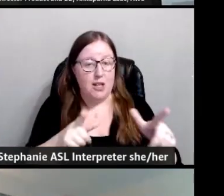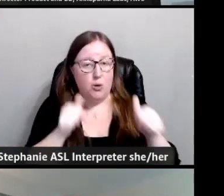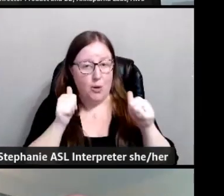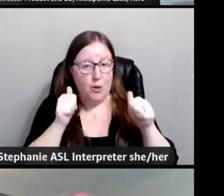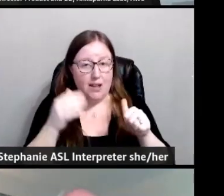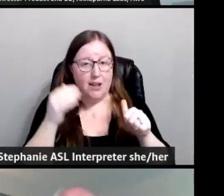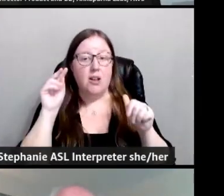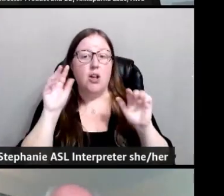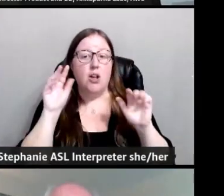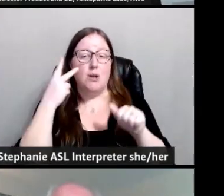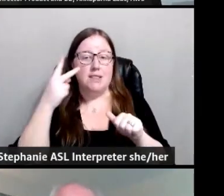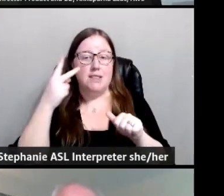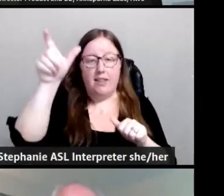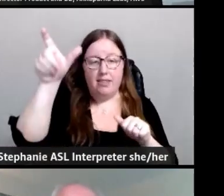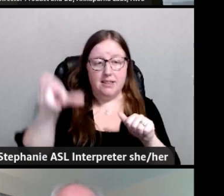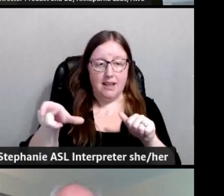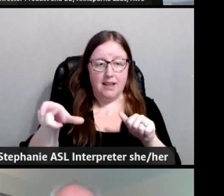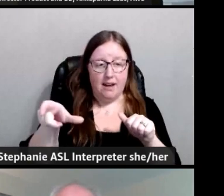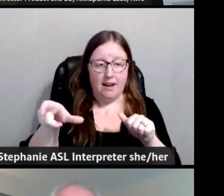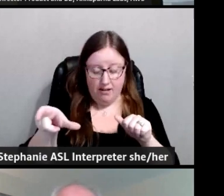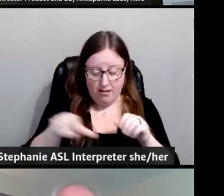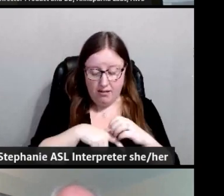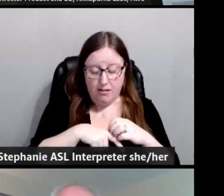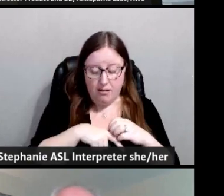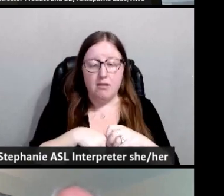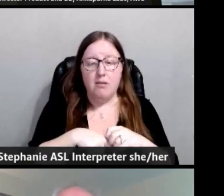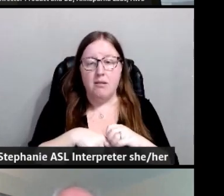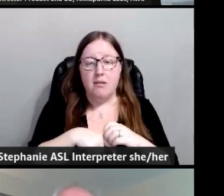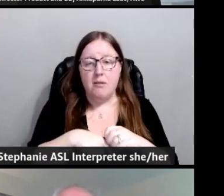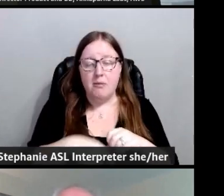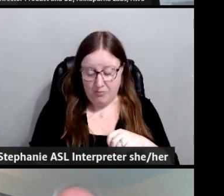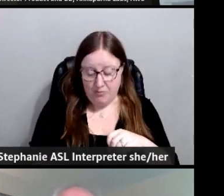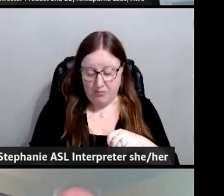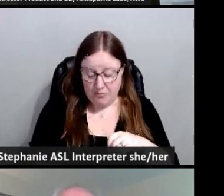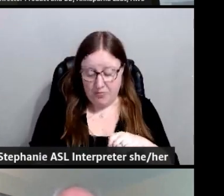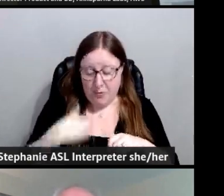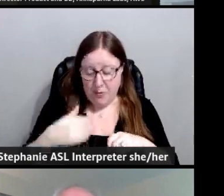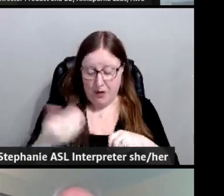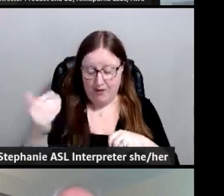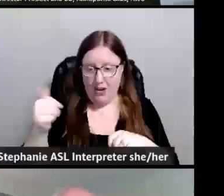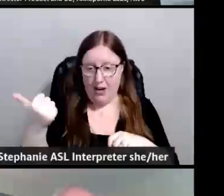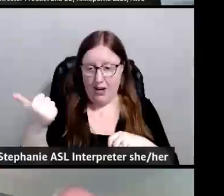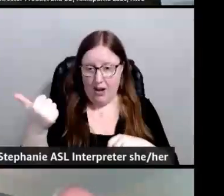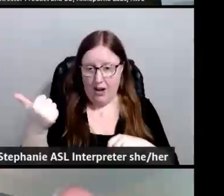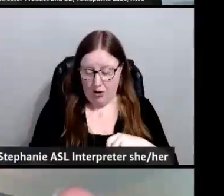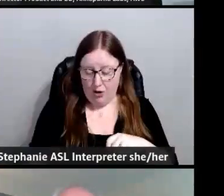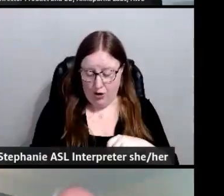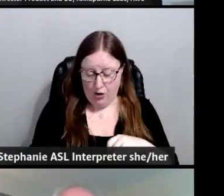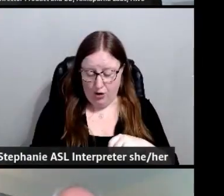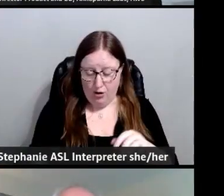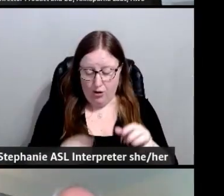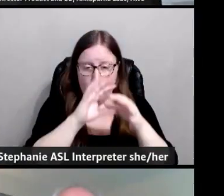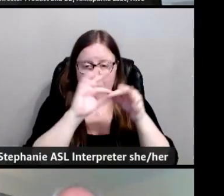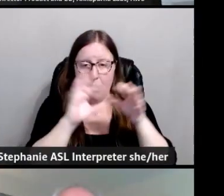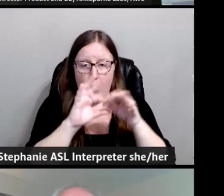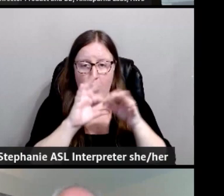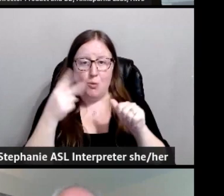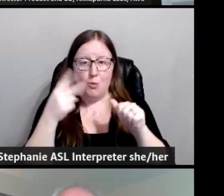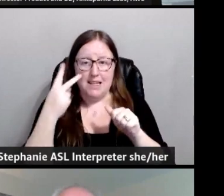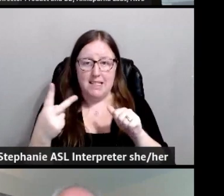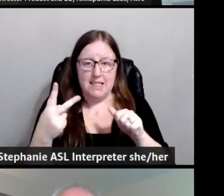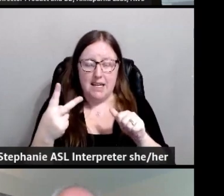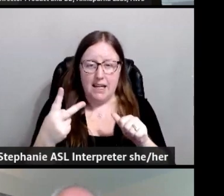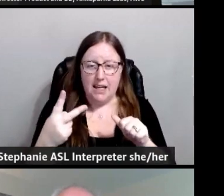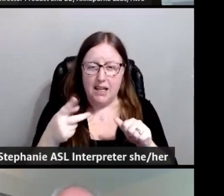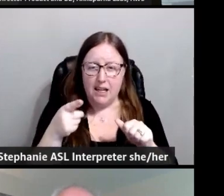look here on the side on the neural cores, we'll have another prompt, and then you can see the cores running